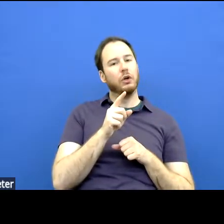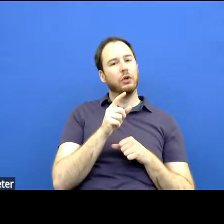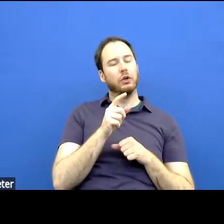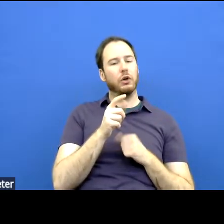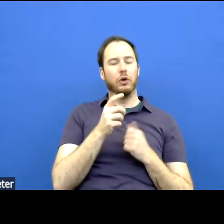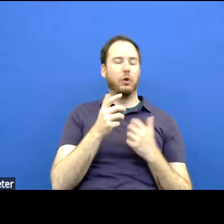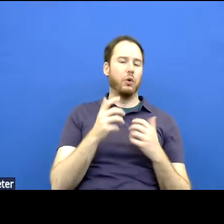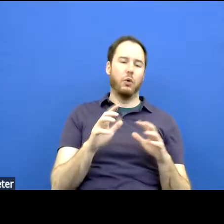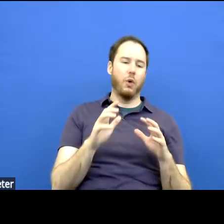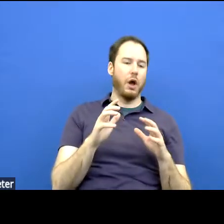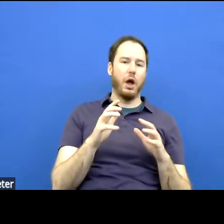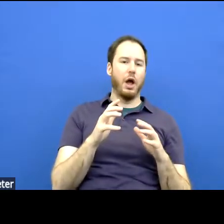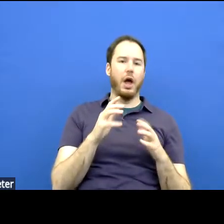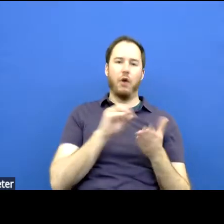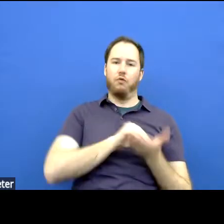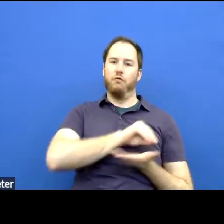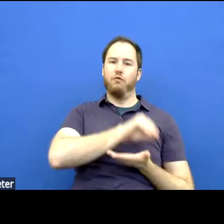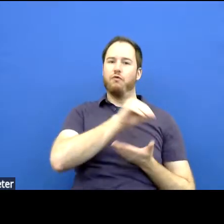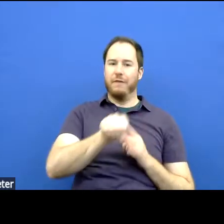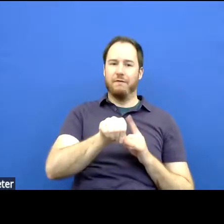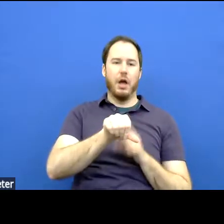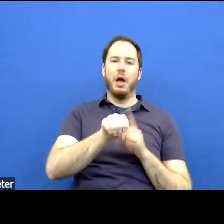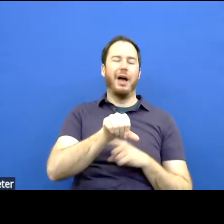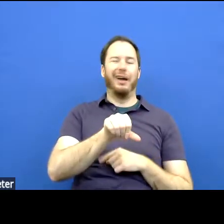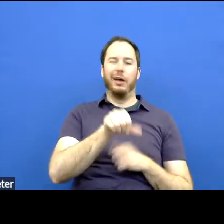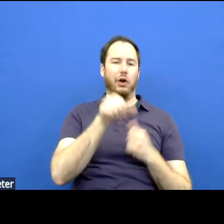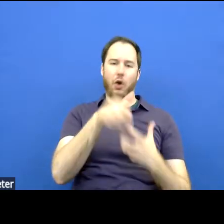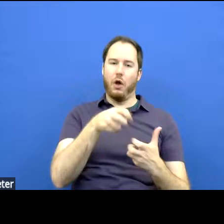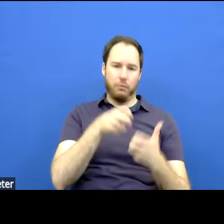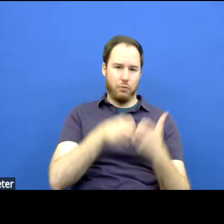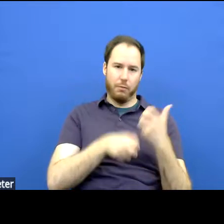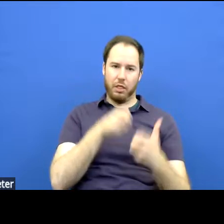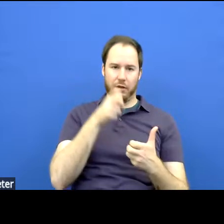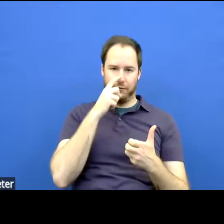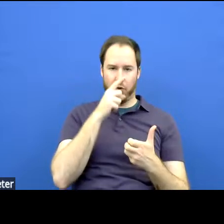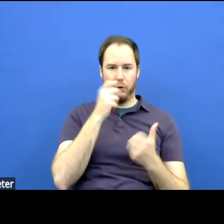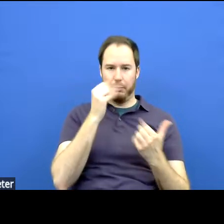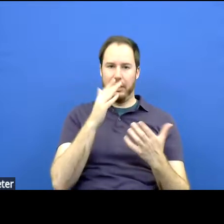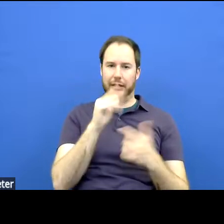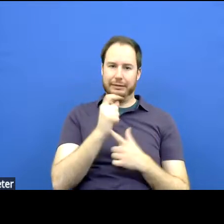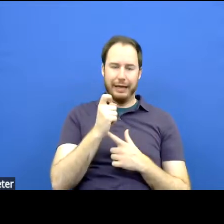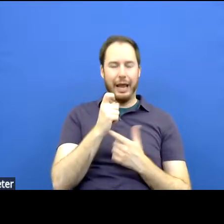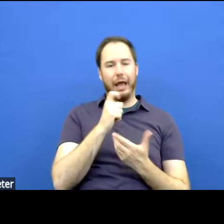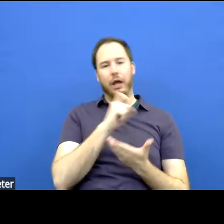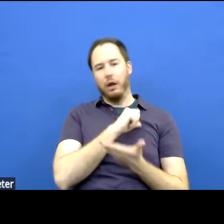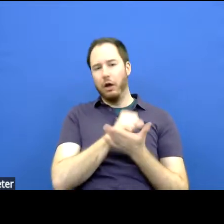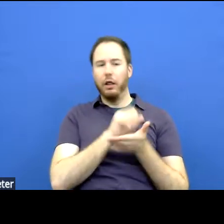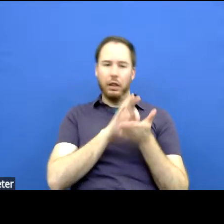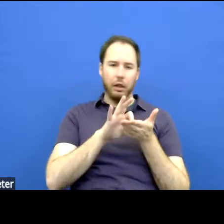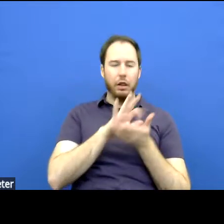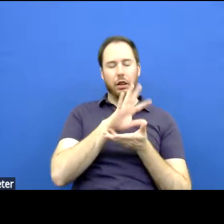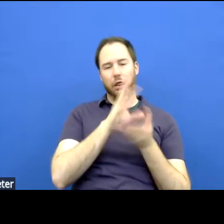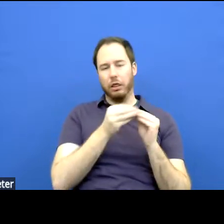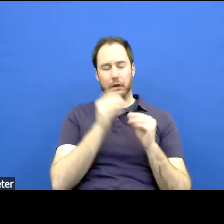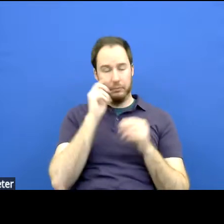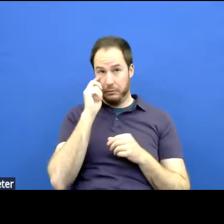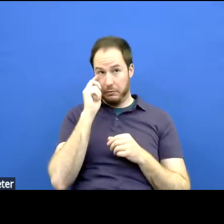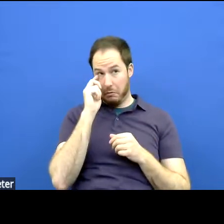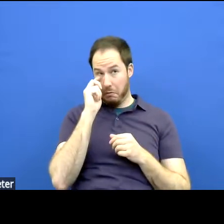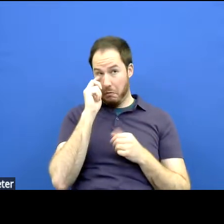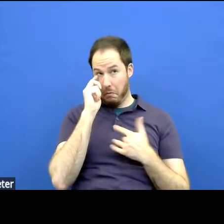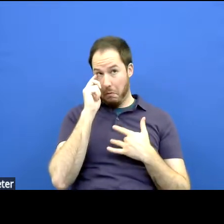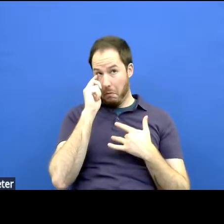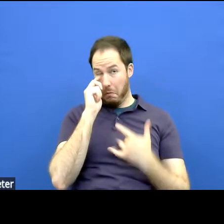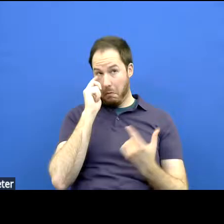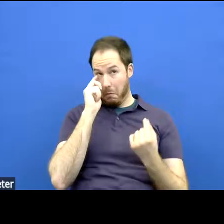have any refunds, because that's problematic for a lot of the taxing authorities to have to be able to do that. So typically